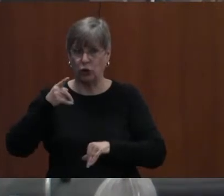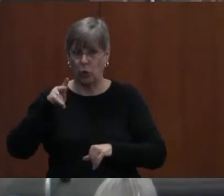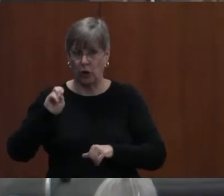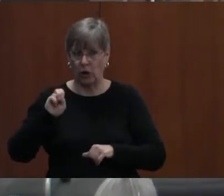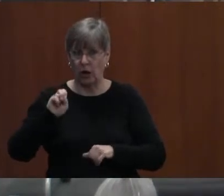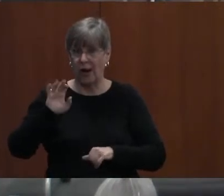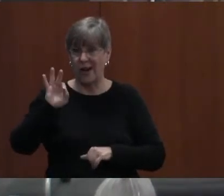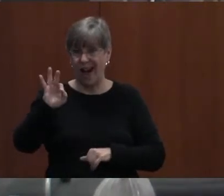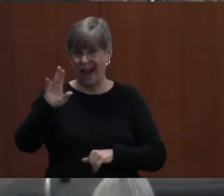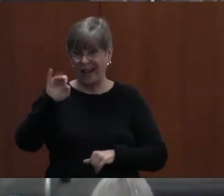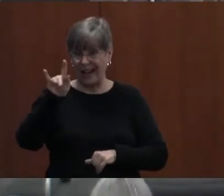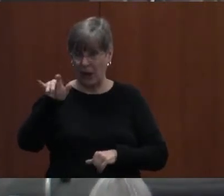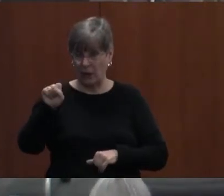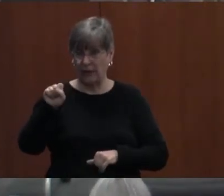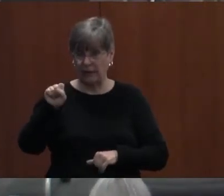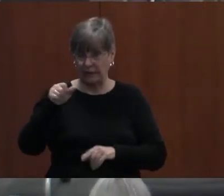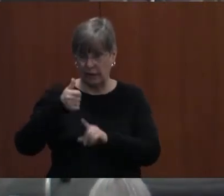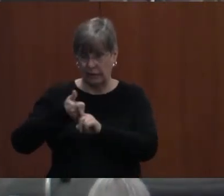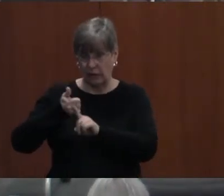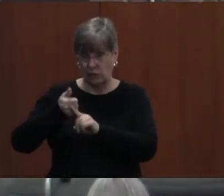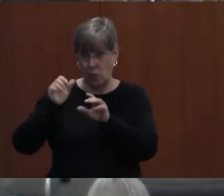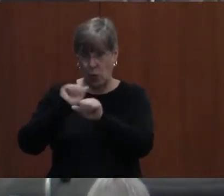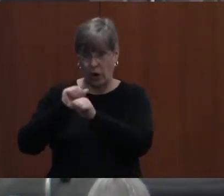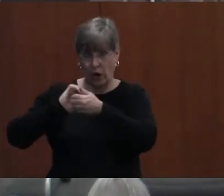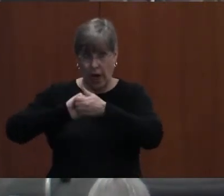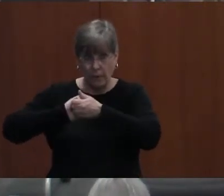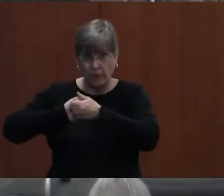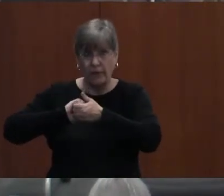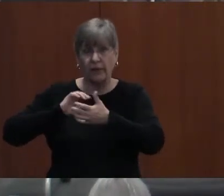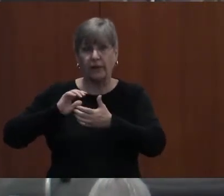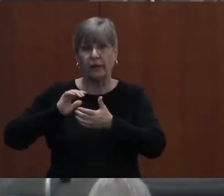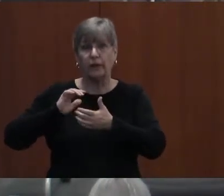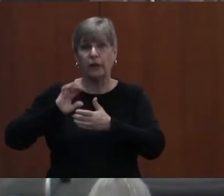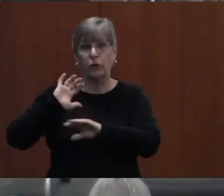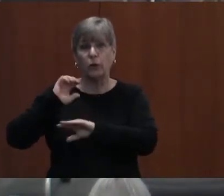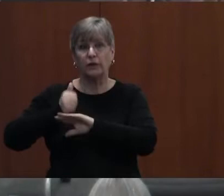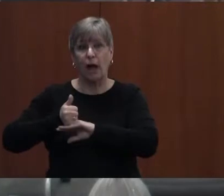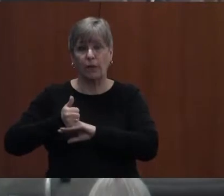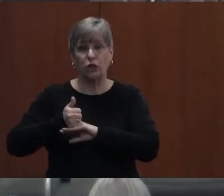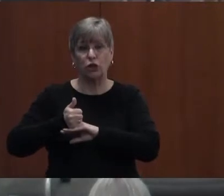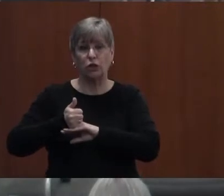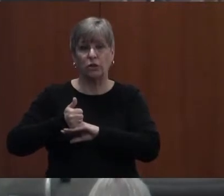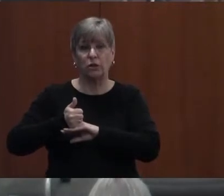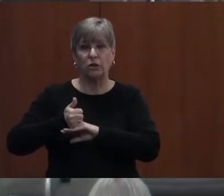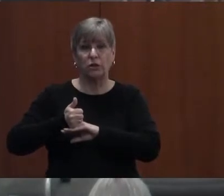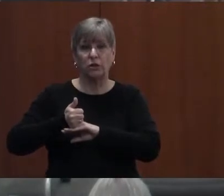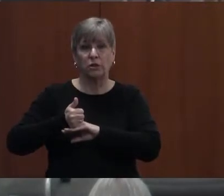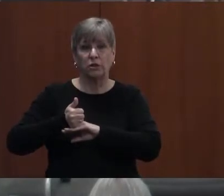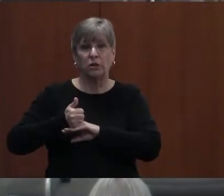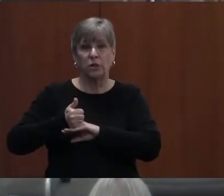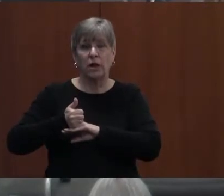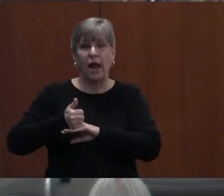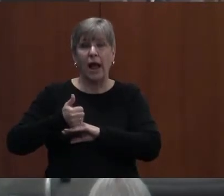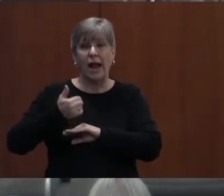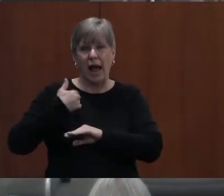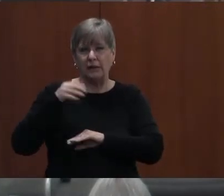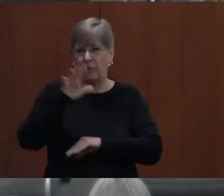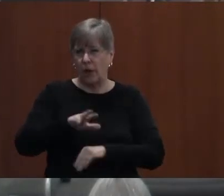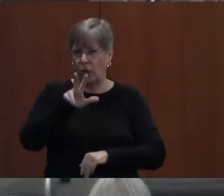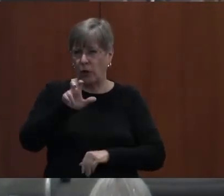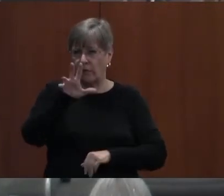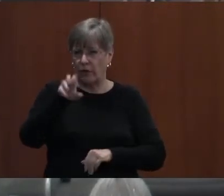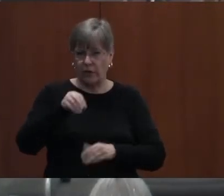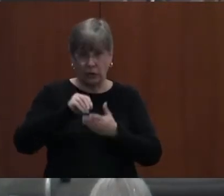9 of the counties work together to establish, and it has about 350